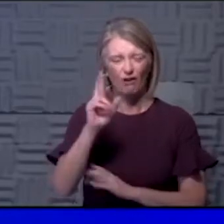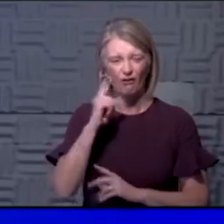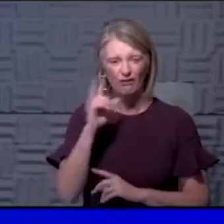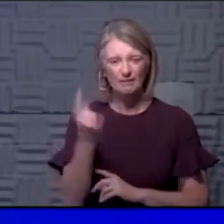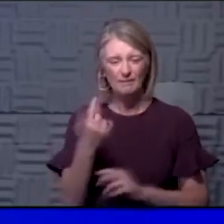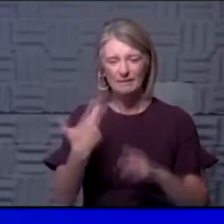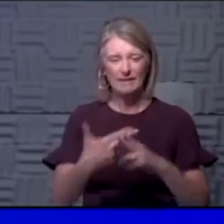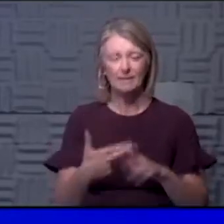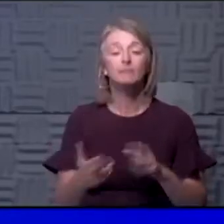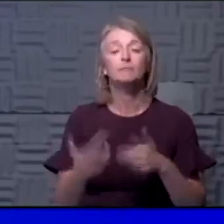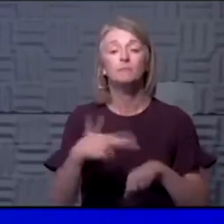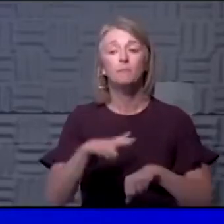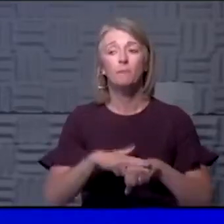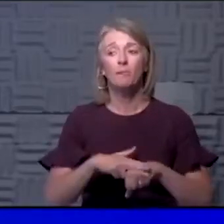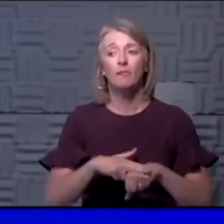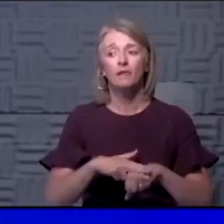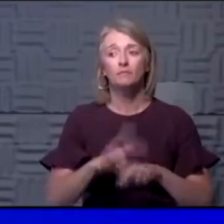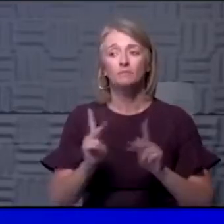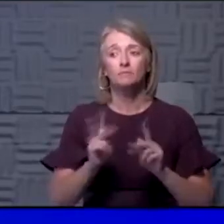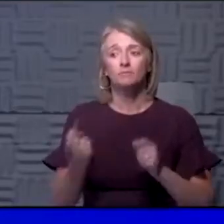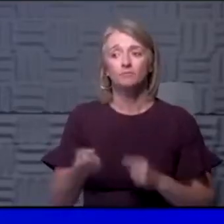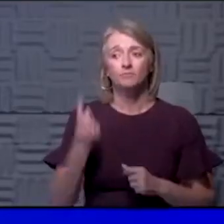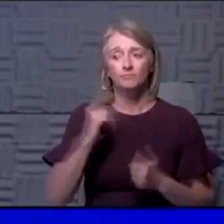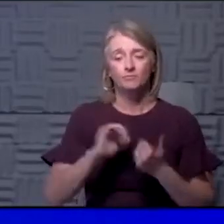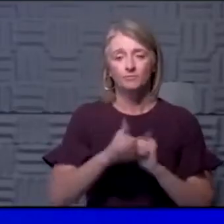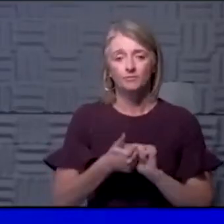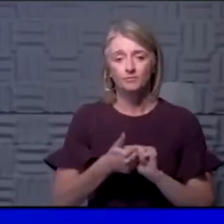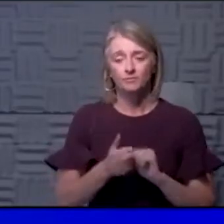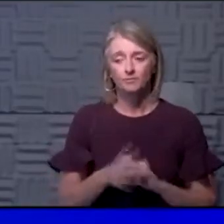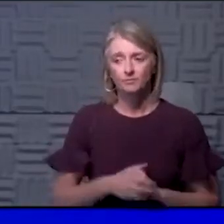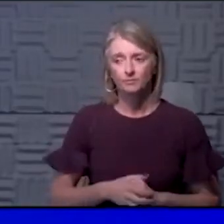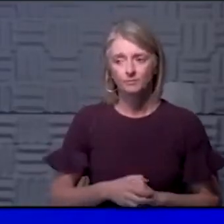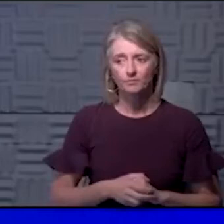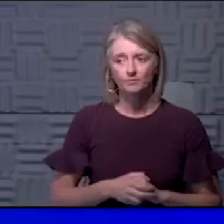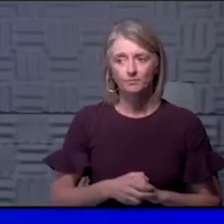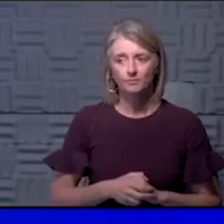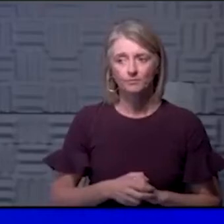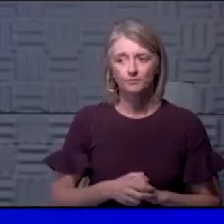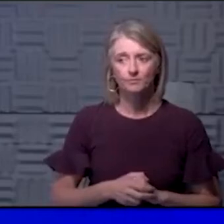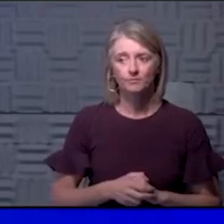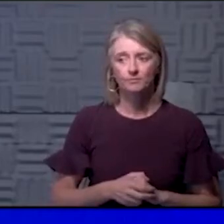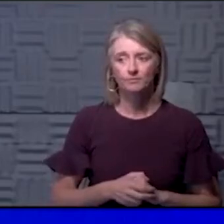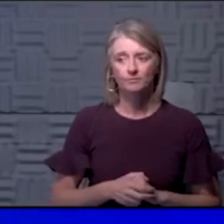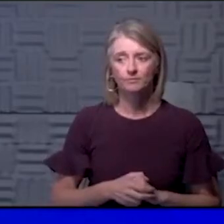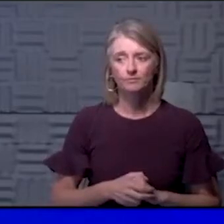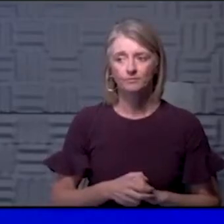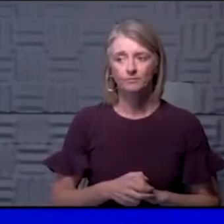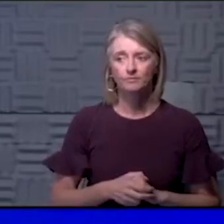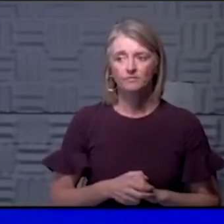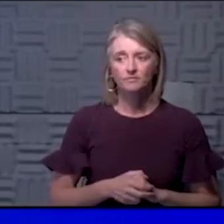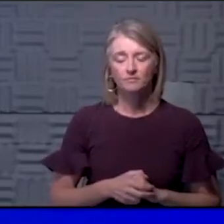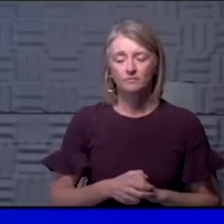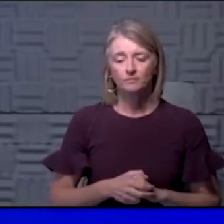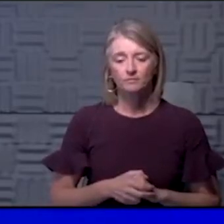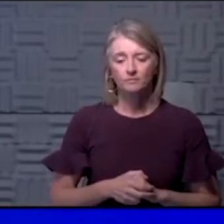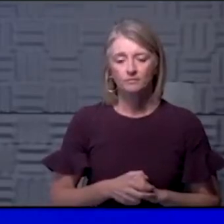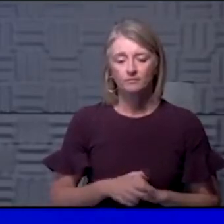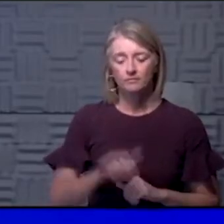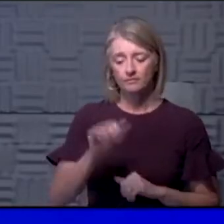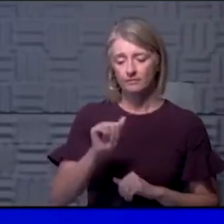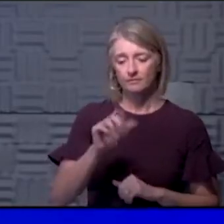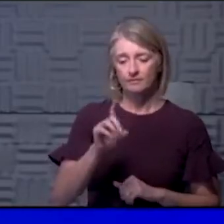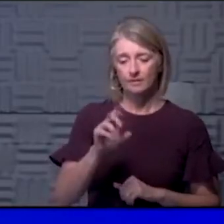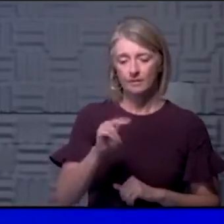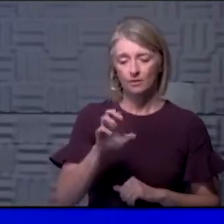Put it in normal terms so people can understand how this is going. And in a lot of these, so that was the